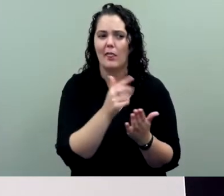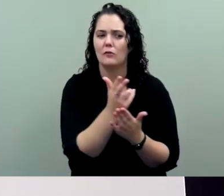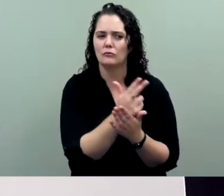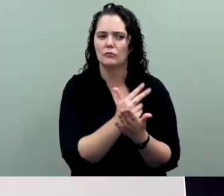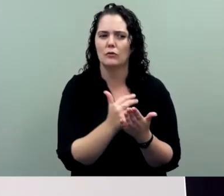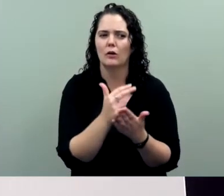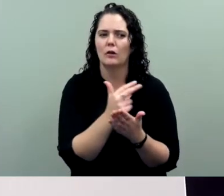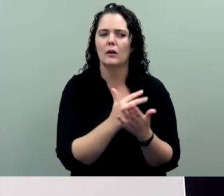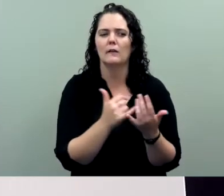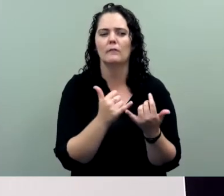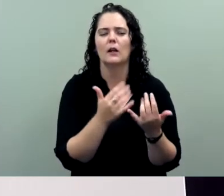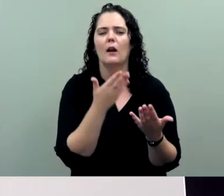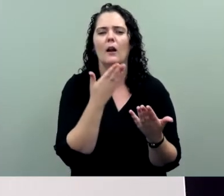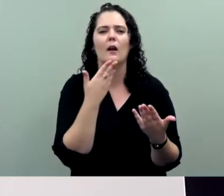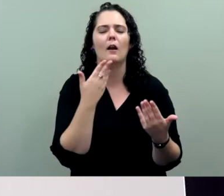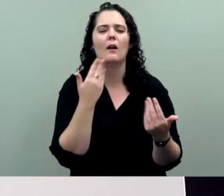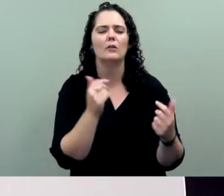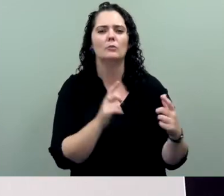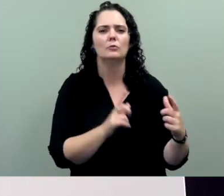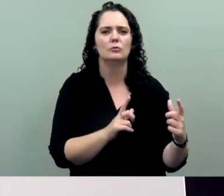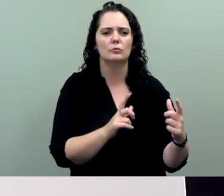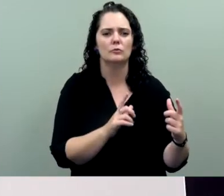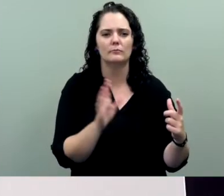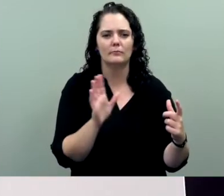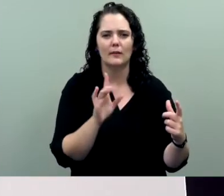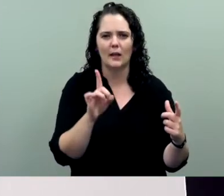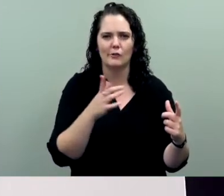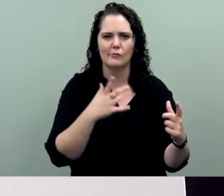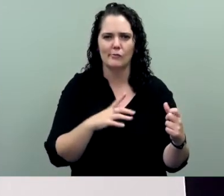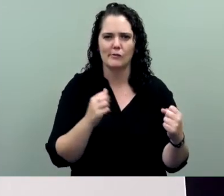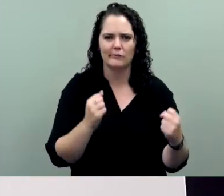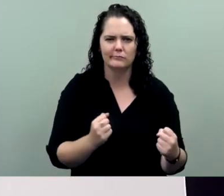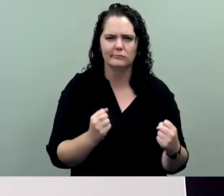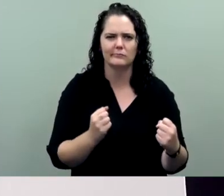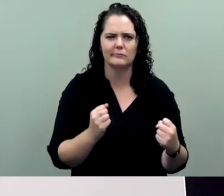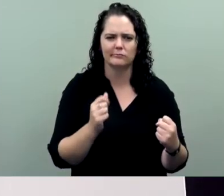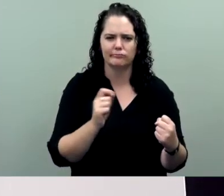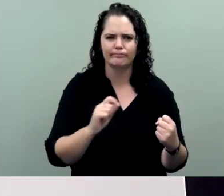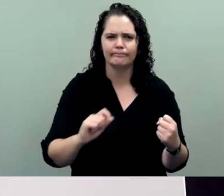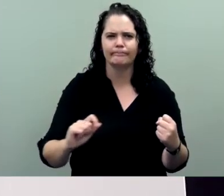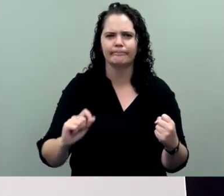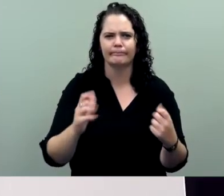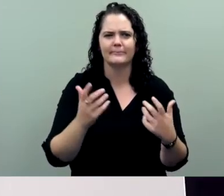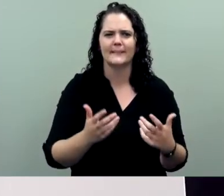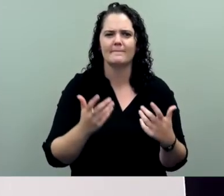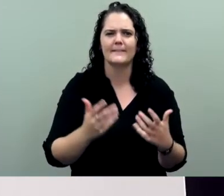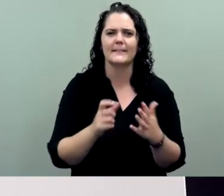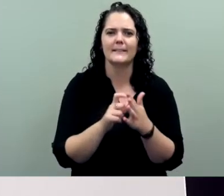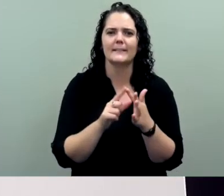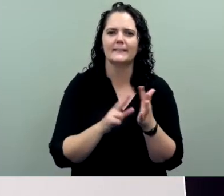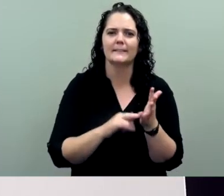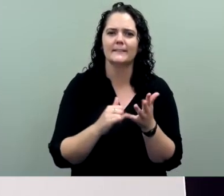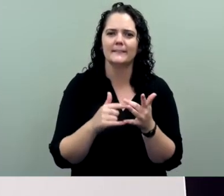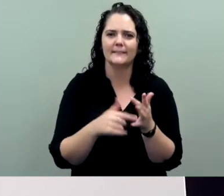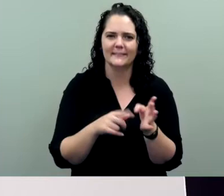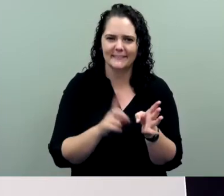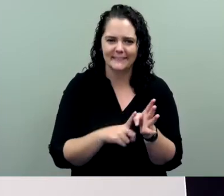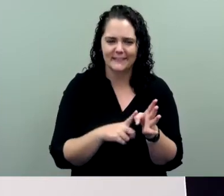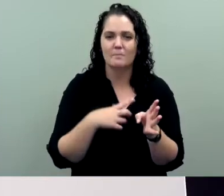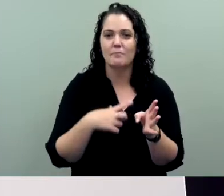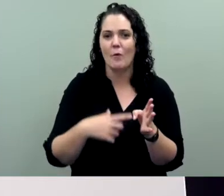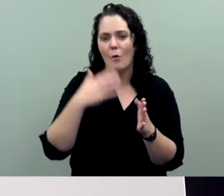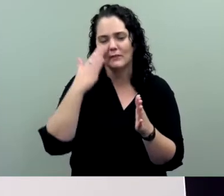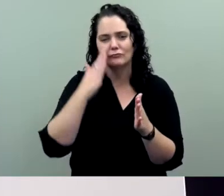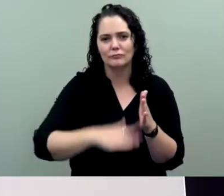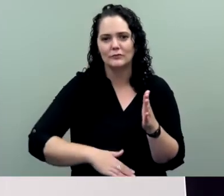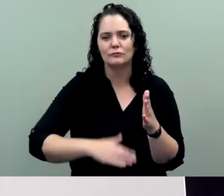about how you're building up a density of marks, because that density of marks will carry the density of experience as you're working the drawing. There